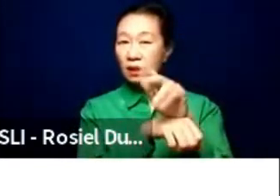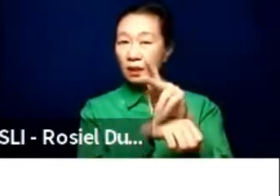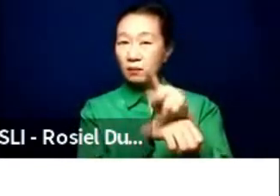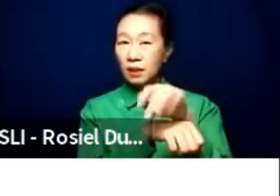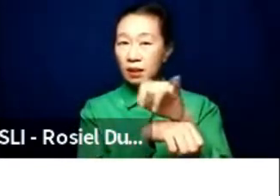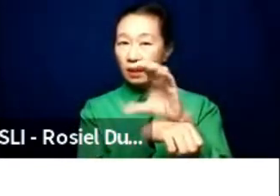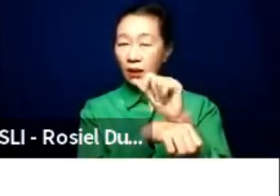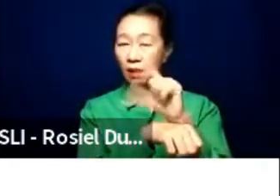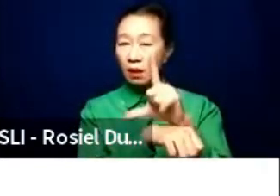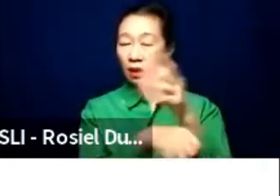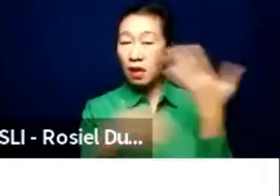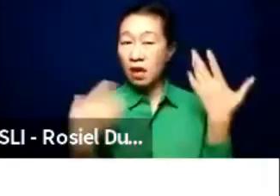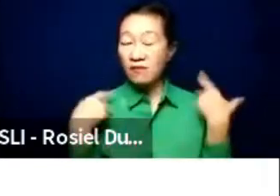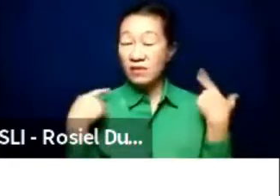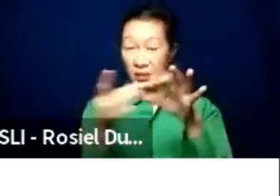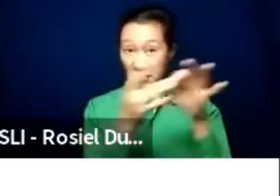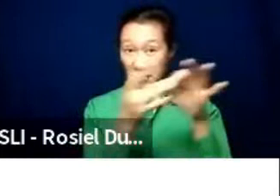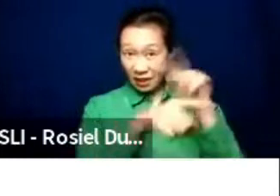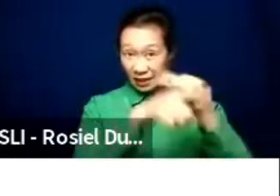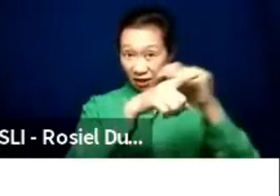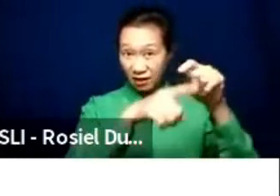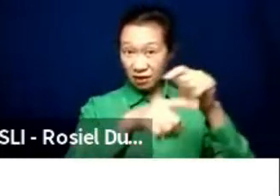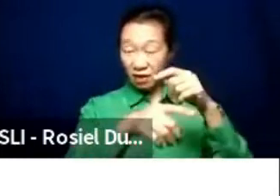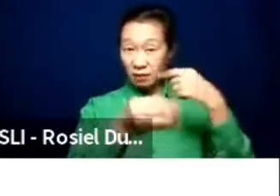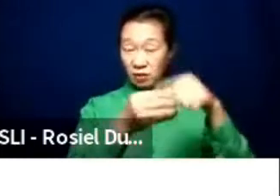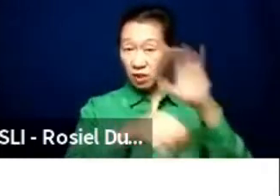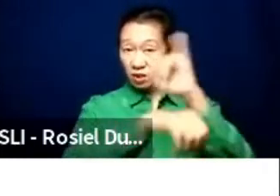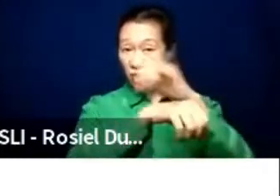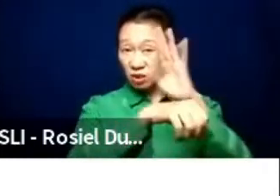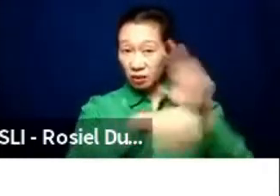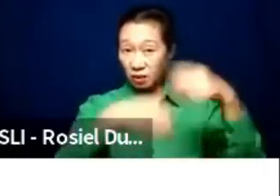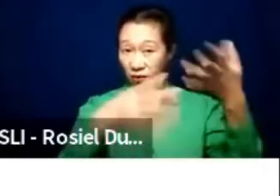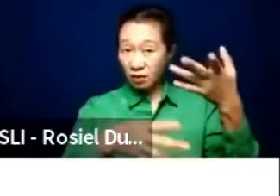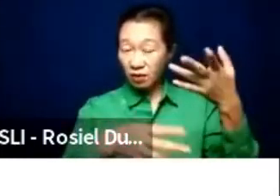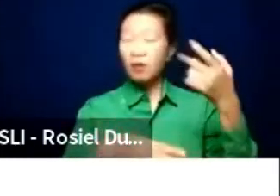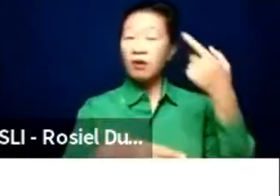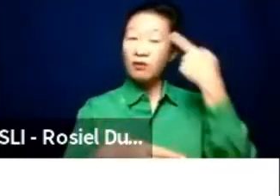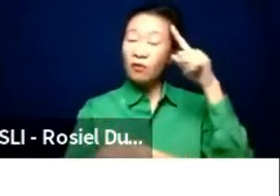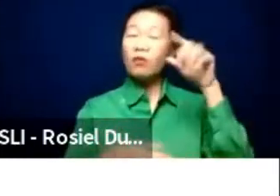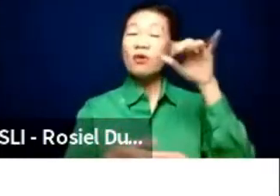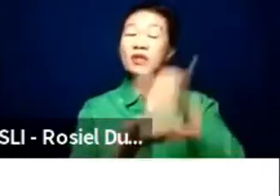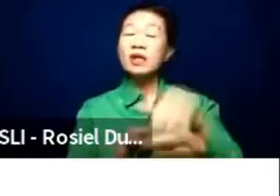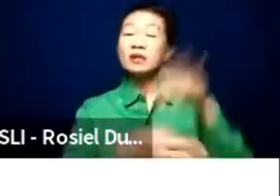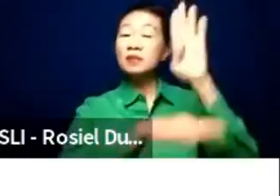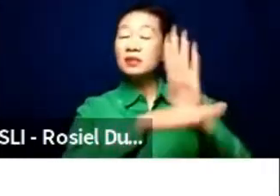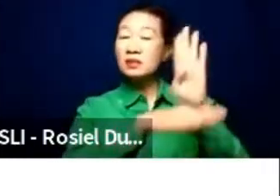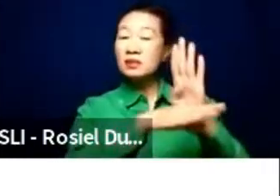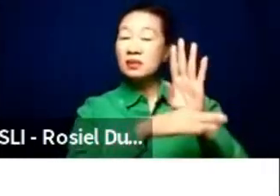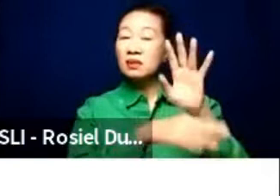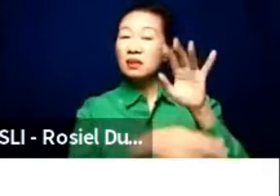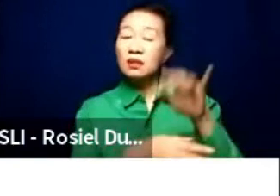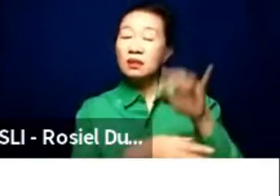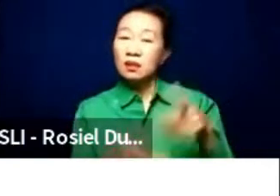silang special training or job support na binibigay sa kanila for that particular business or industry. So let's